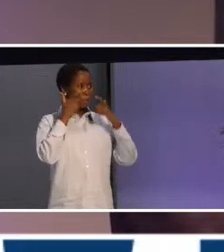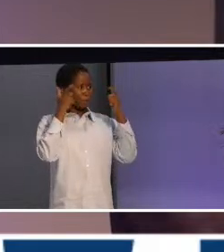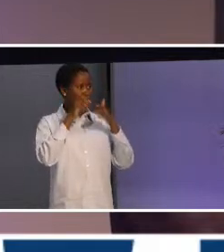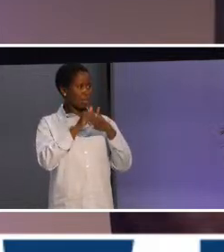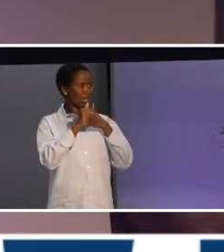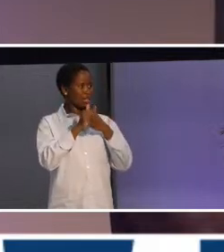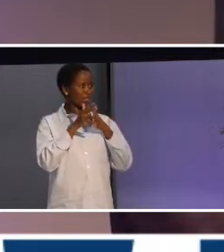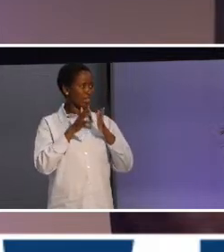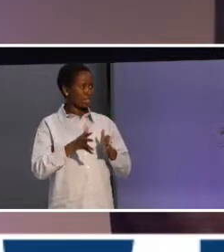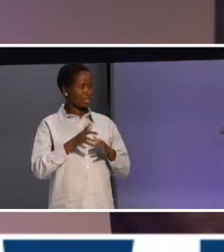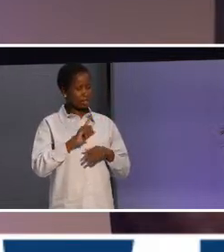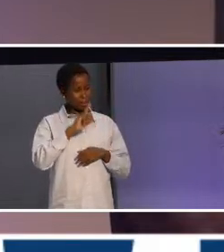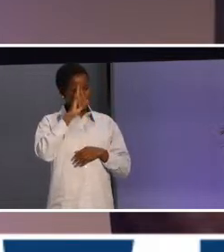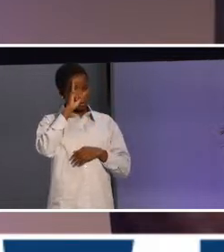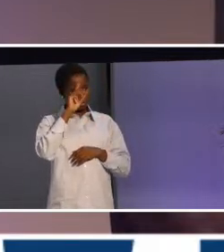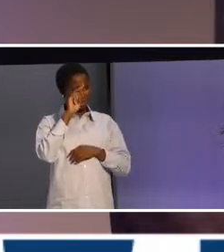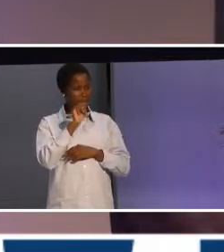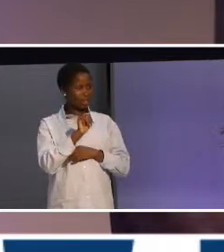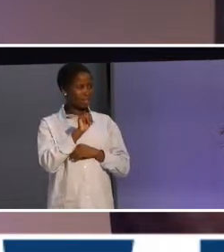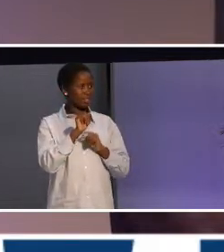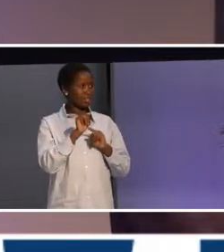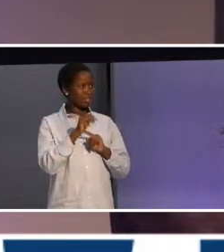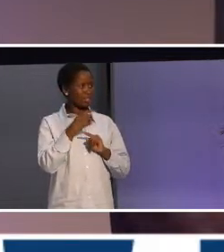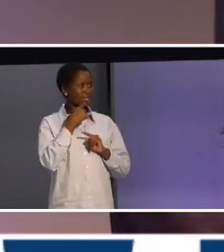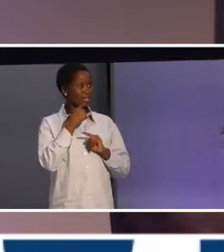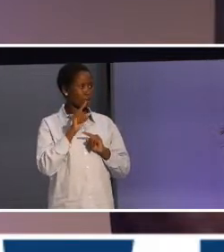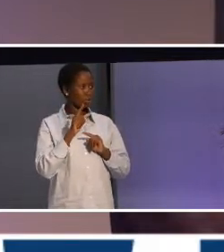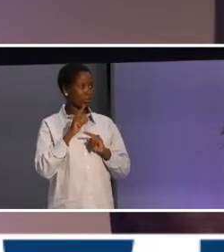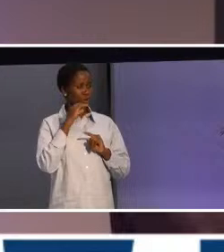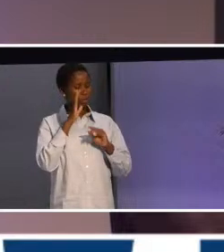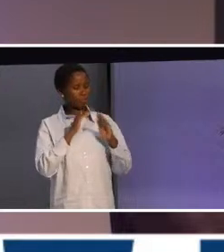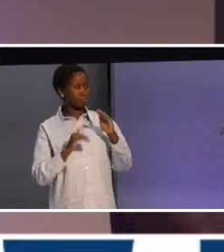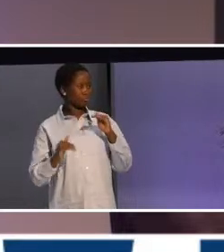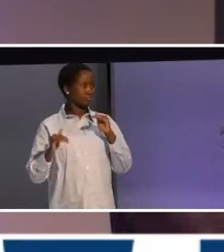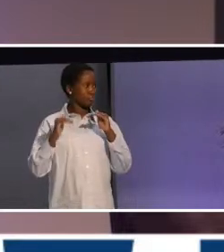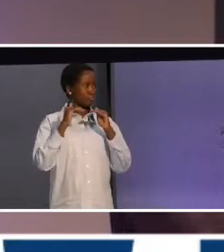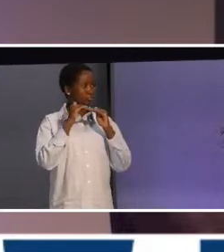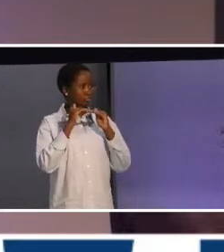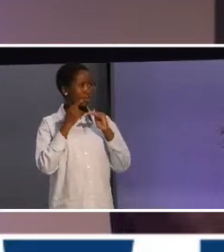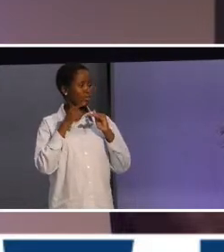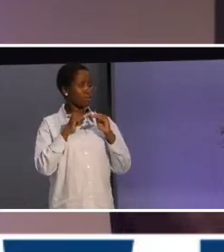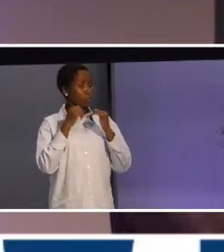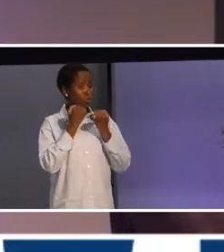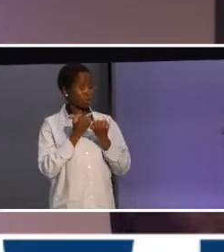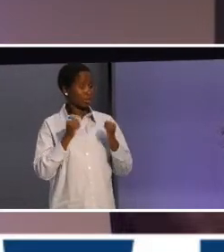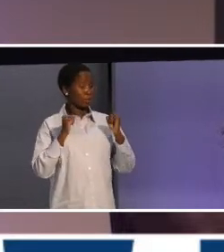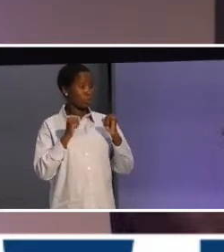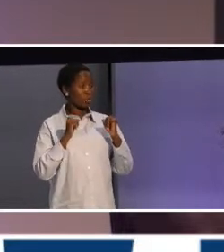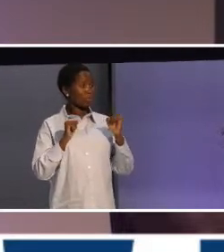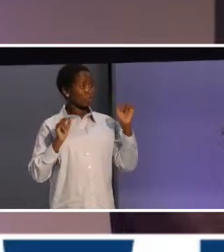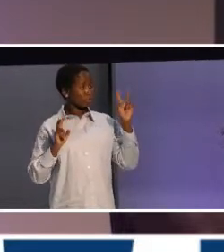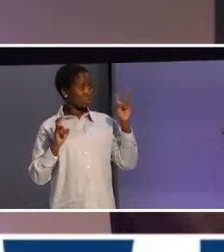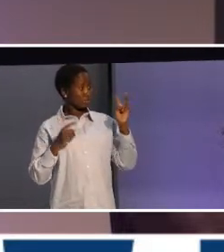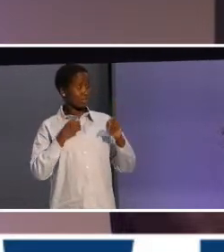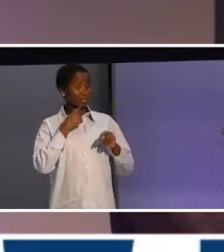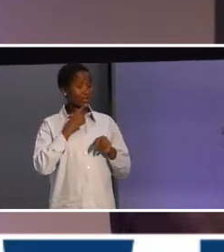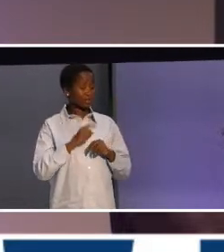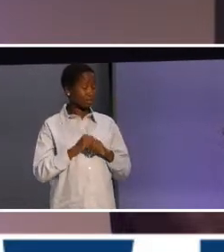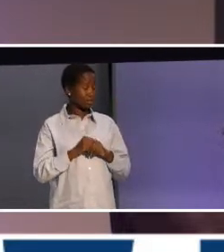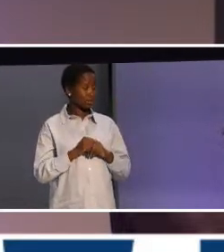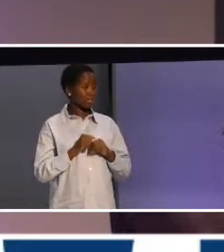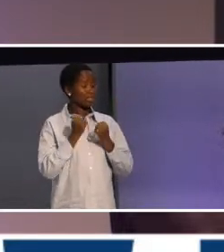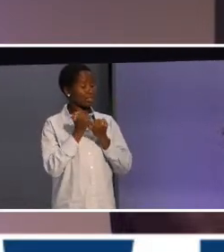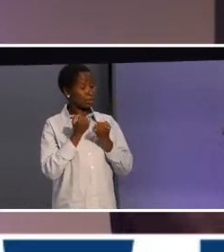of equity, equality of opportunity in democracy. I quote, "Democratic and free